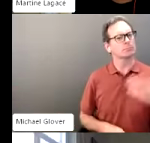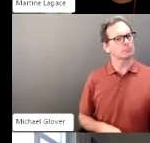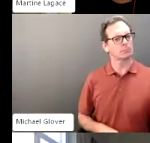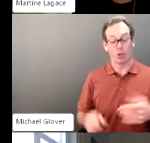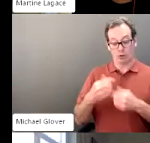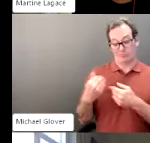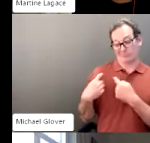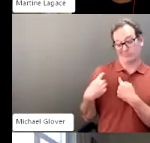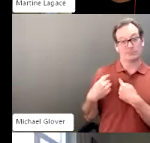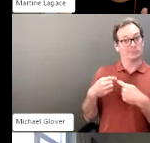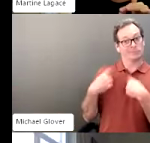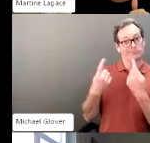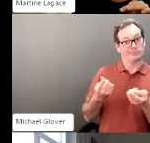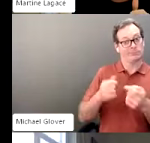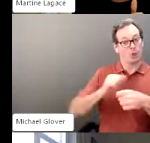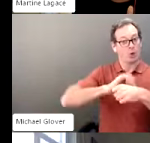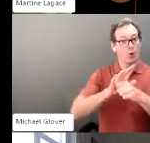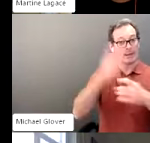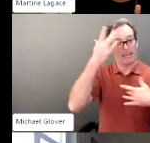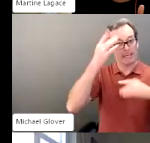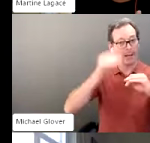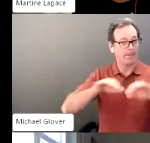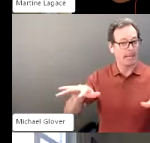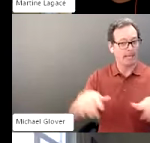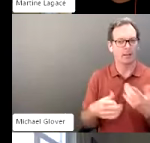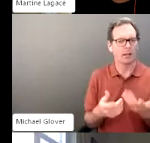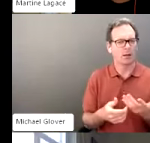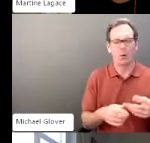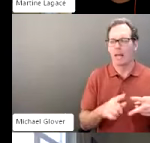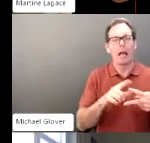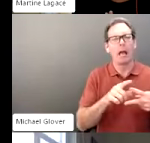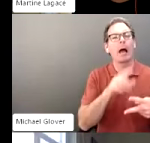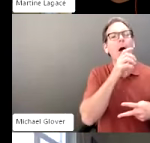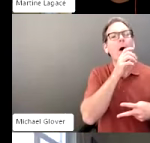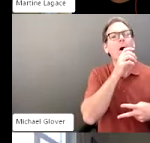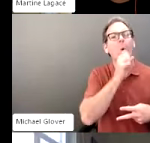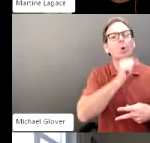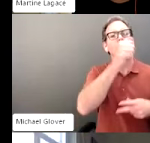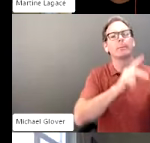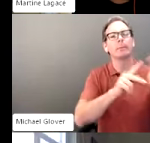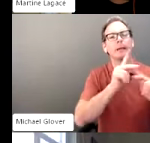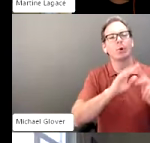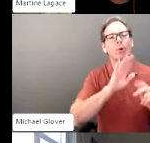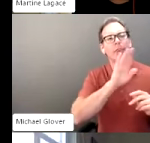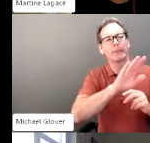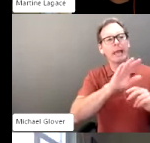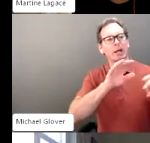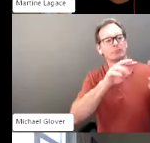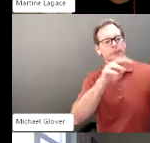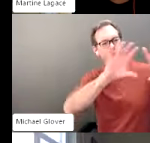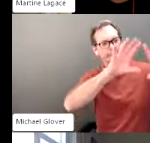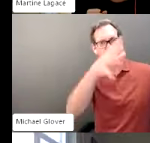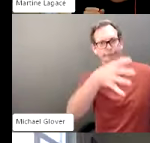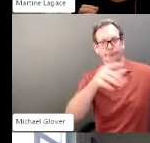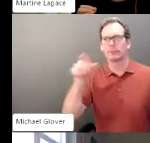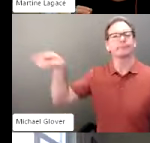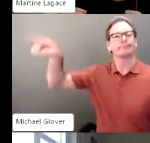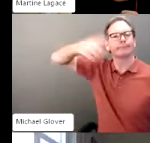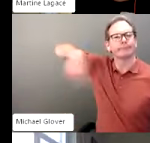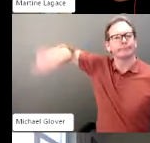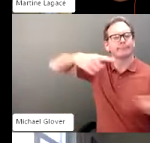COVID-19 pandemic? And the sub-questions to that main question was, were these discourse imbued with ageism? And if